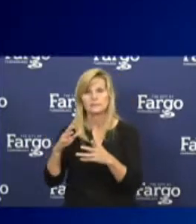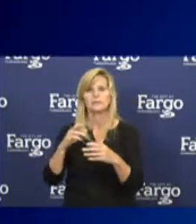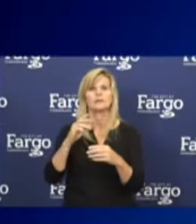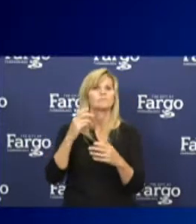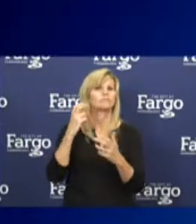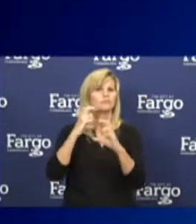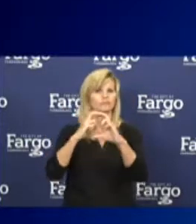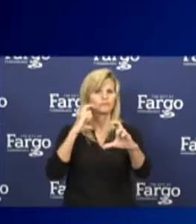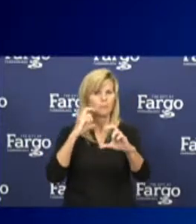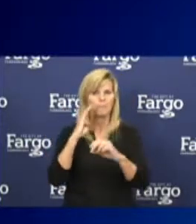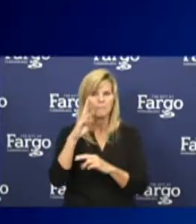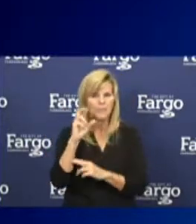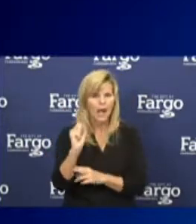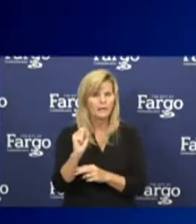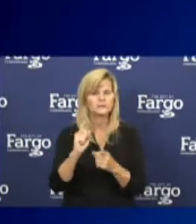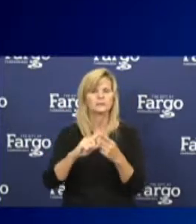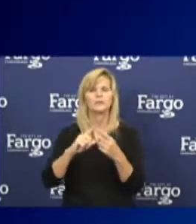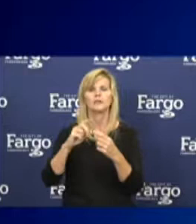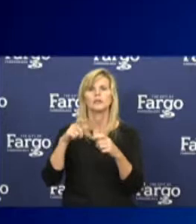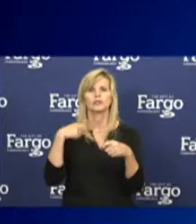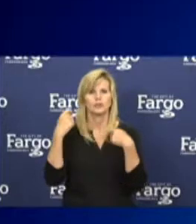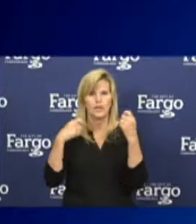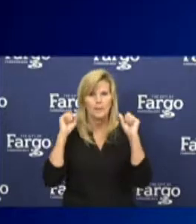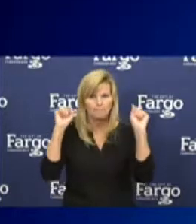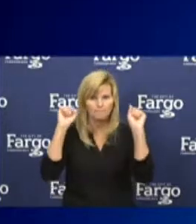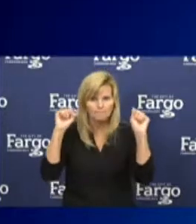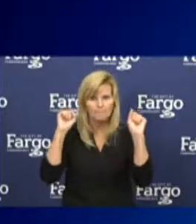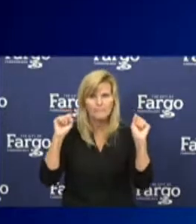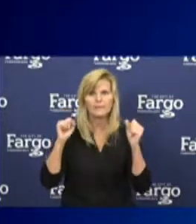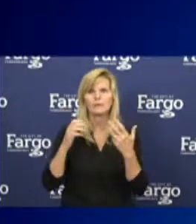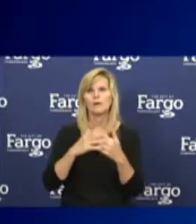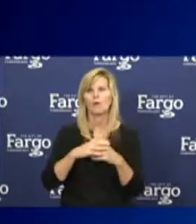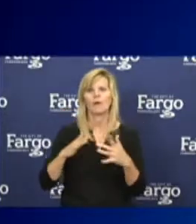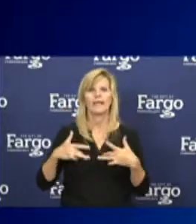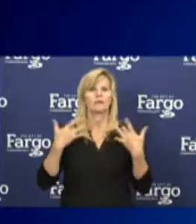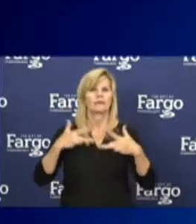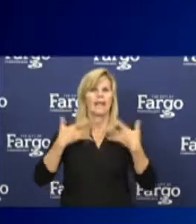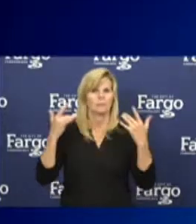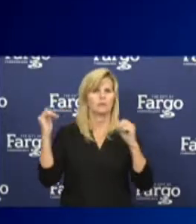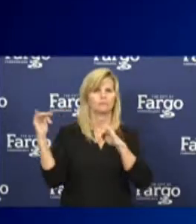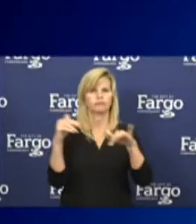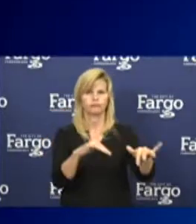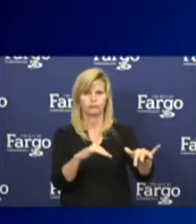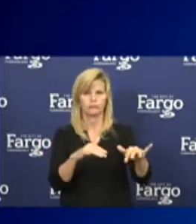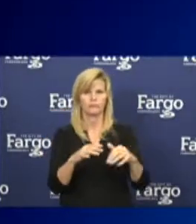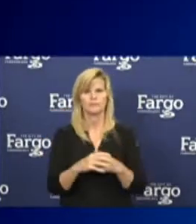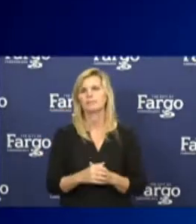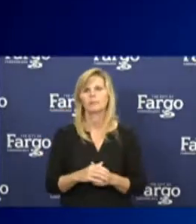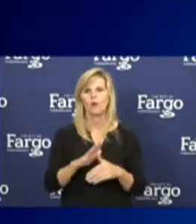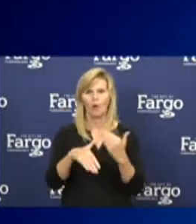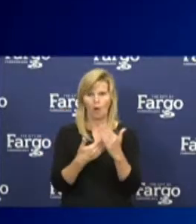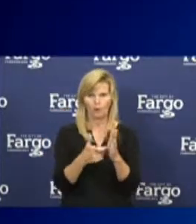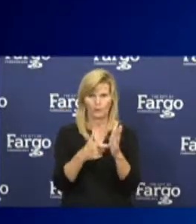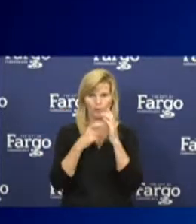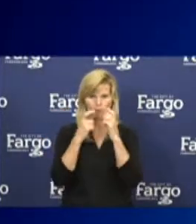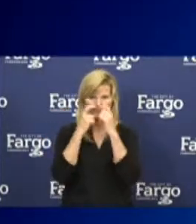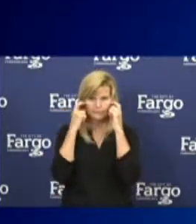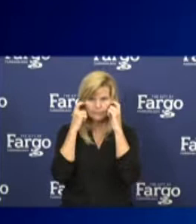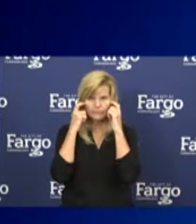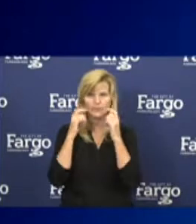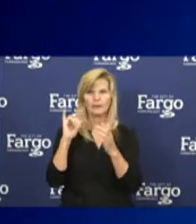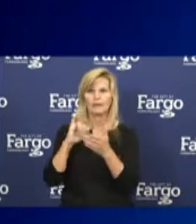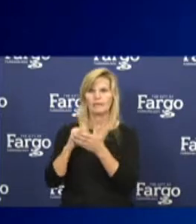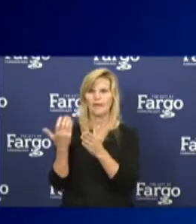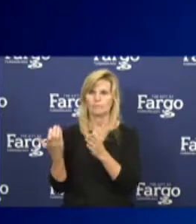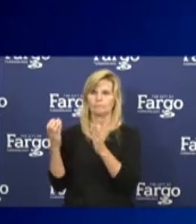transportation, gyms, fitness centers, and sports facilities, as well as entertainment venues. The enforcement is